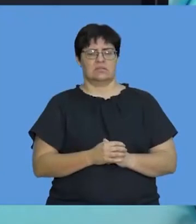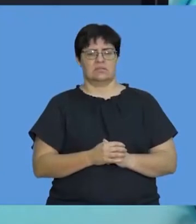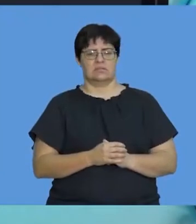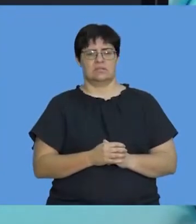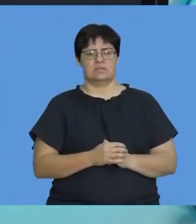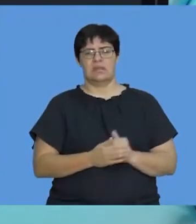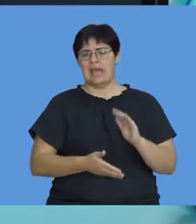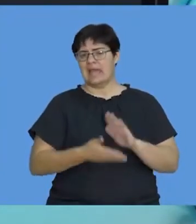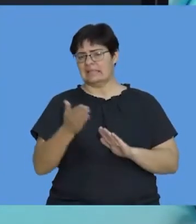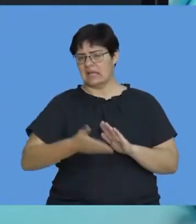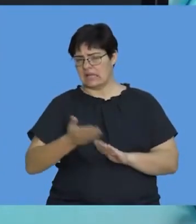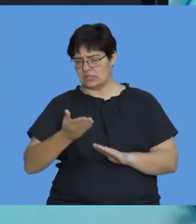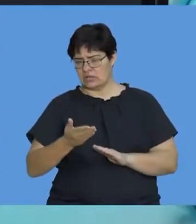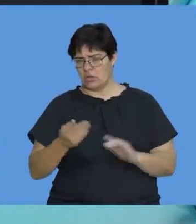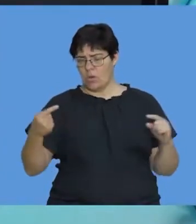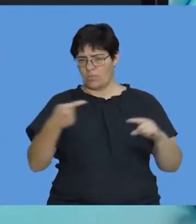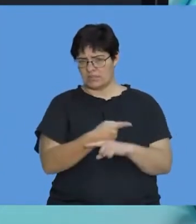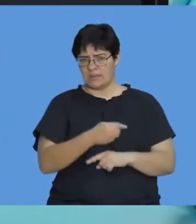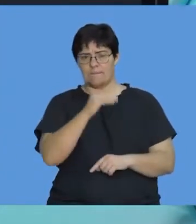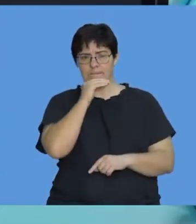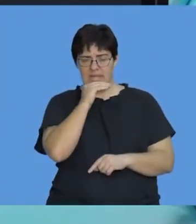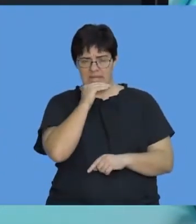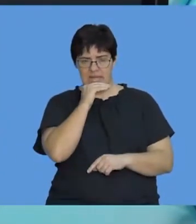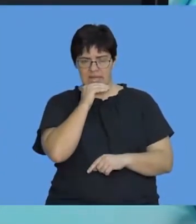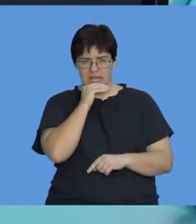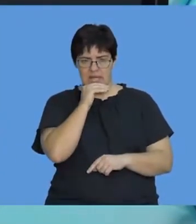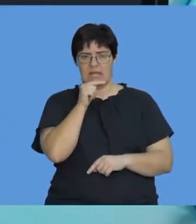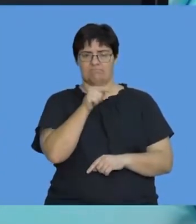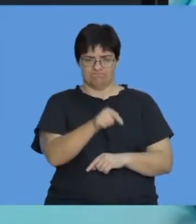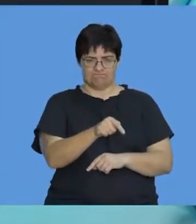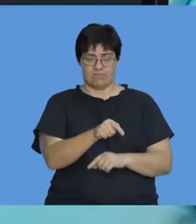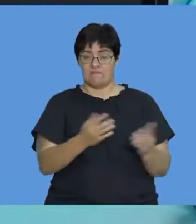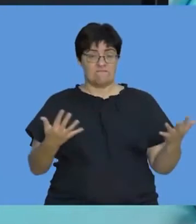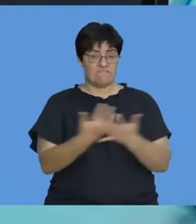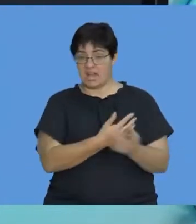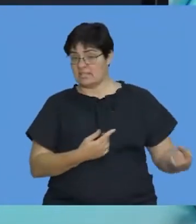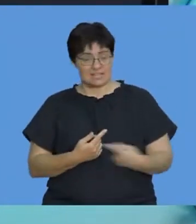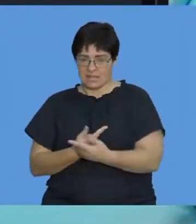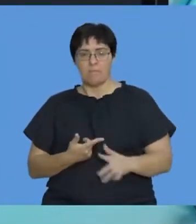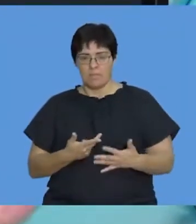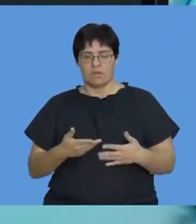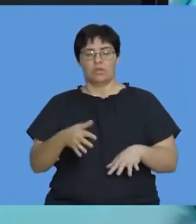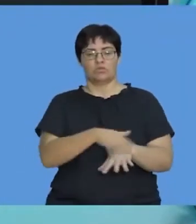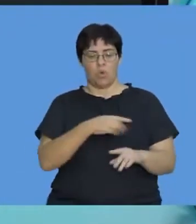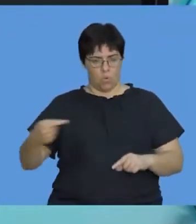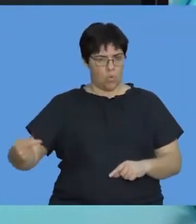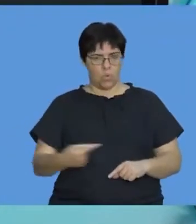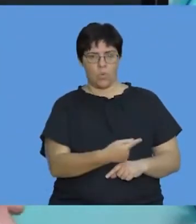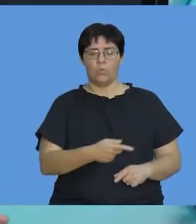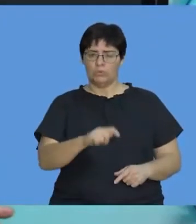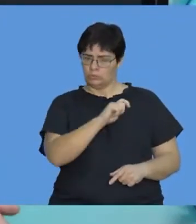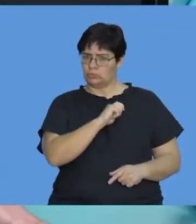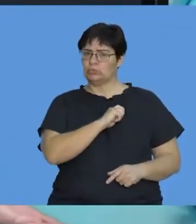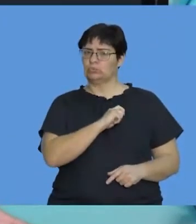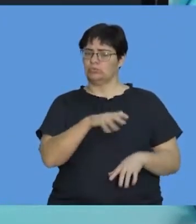Acceleration in the opposite direction means that it's going to slow down. That makes sense. It did